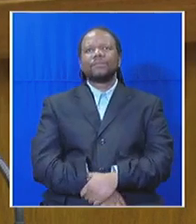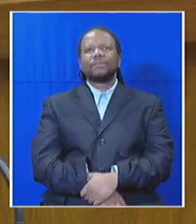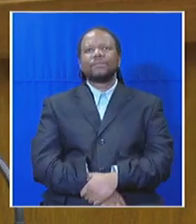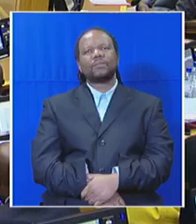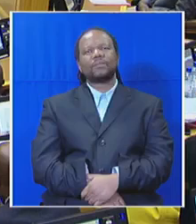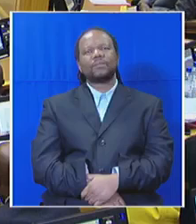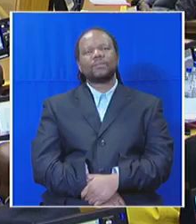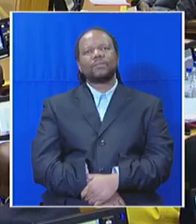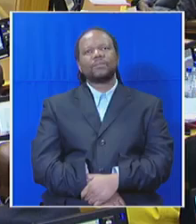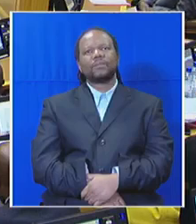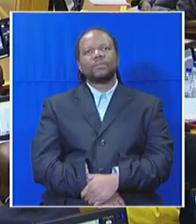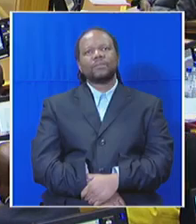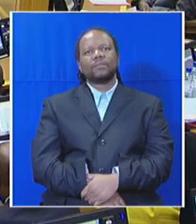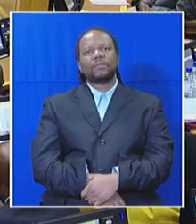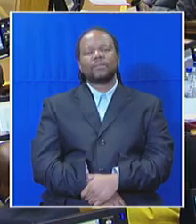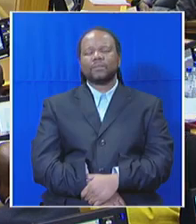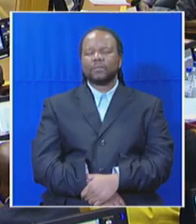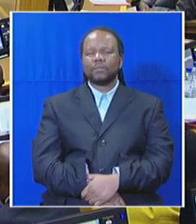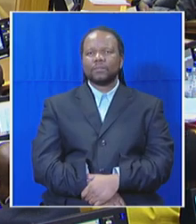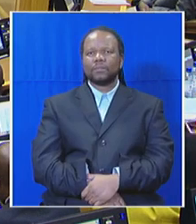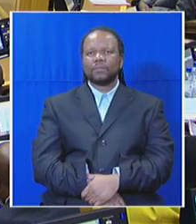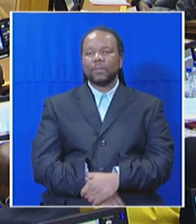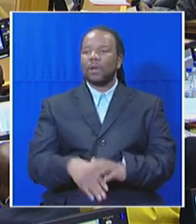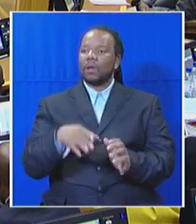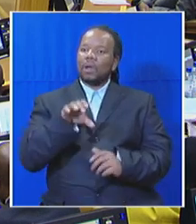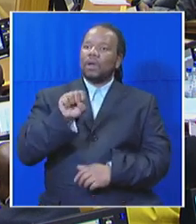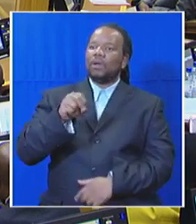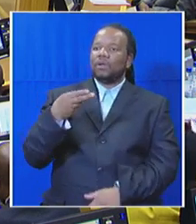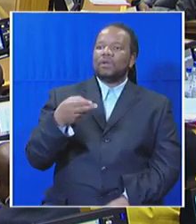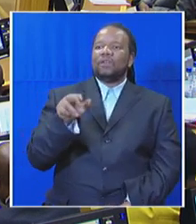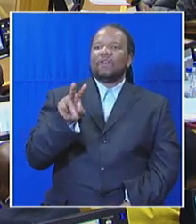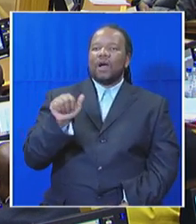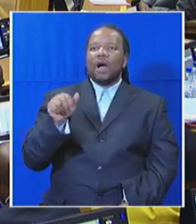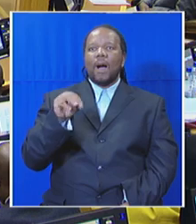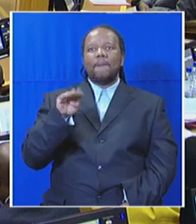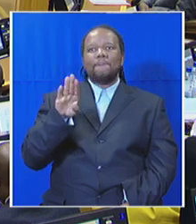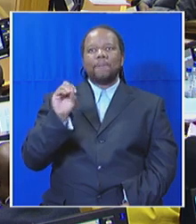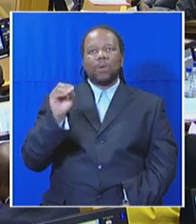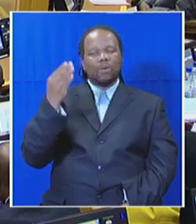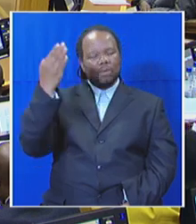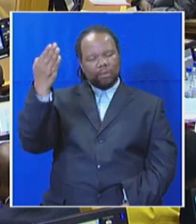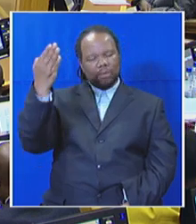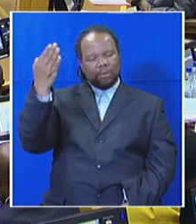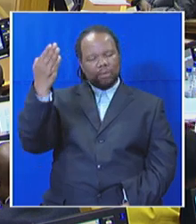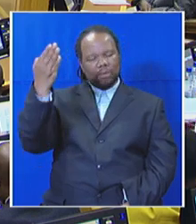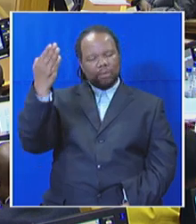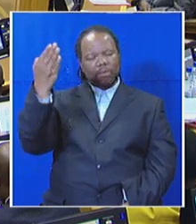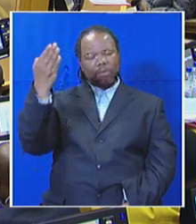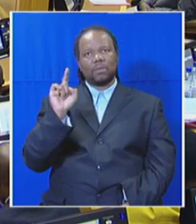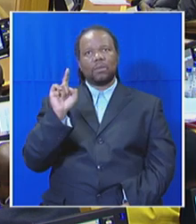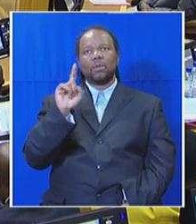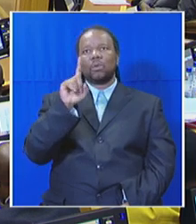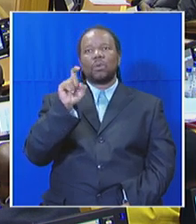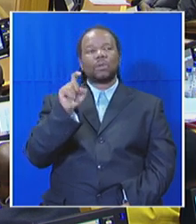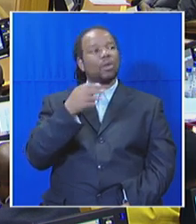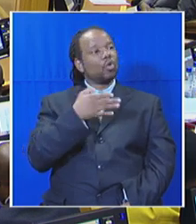Honorable Speaker. No, Honorable Shibambu. But I have he a has list. not answered the question. I There's have a question list. about paying